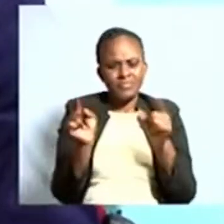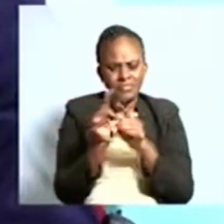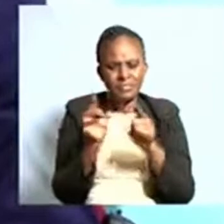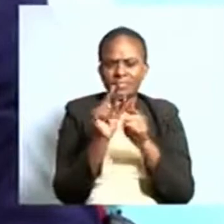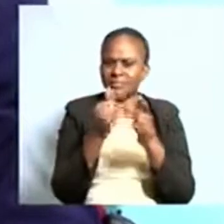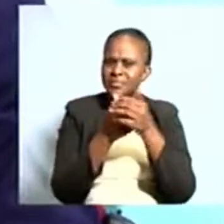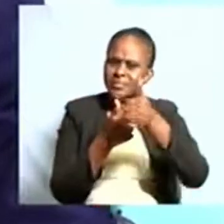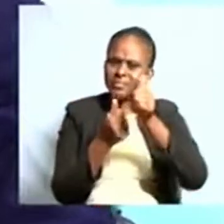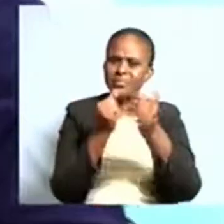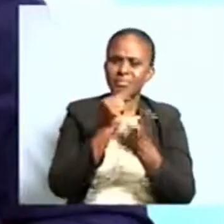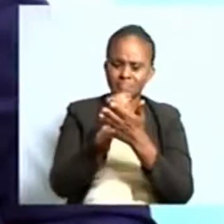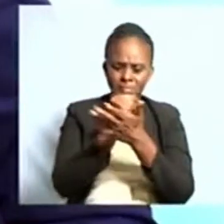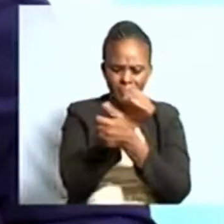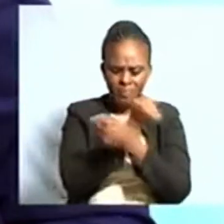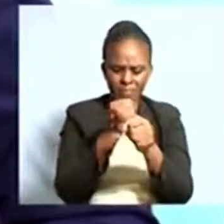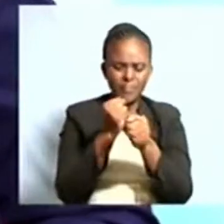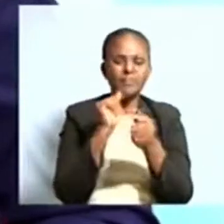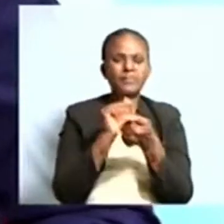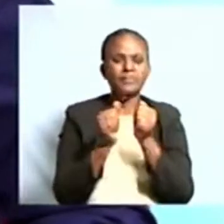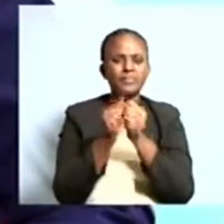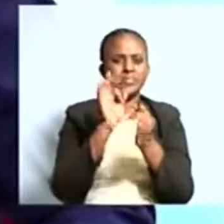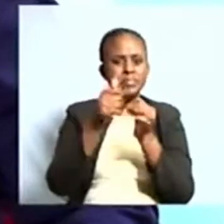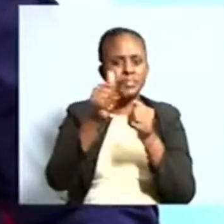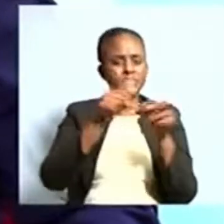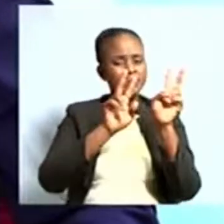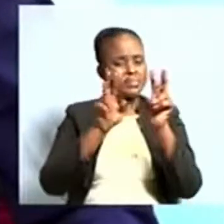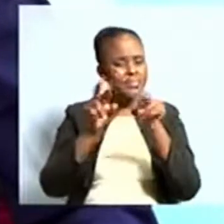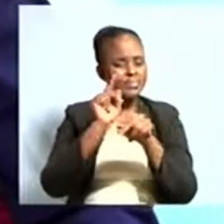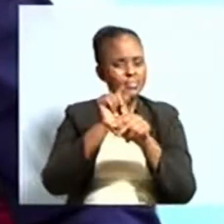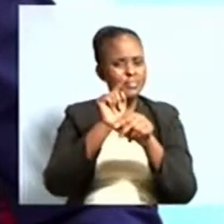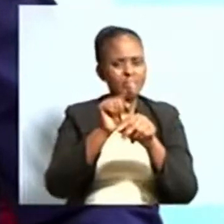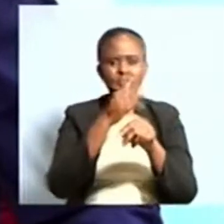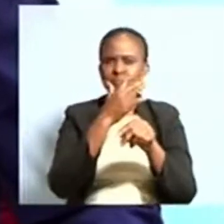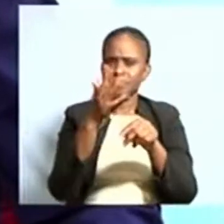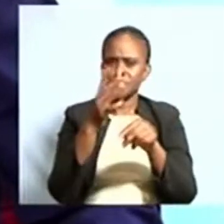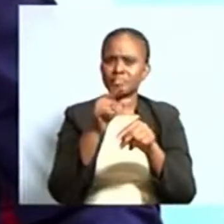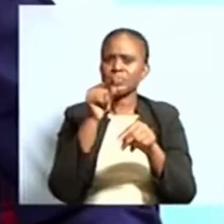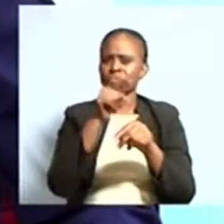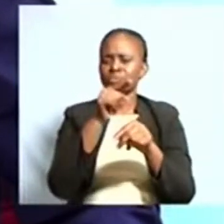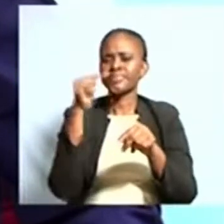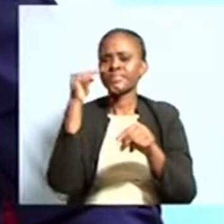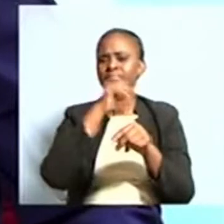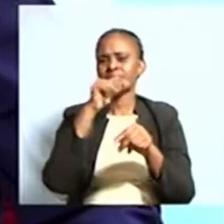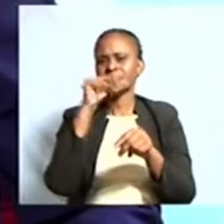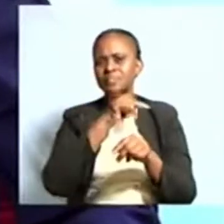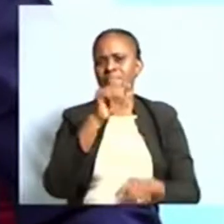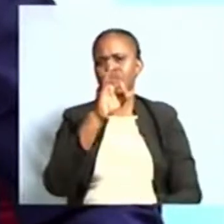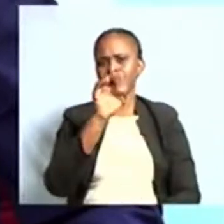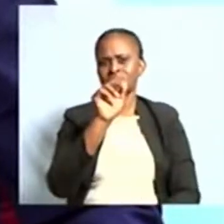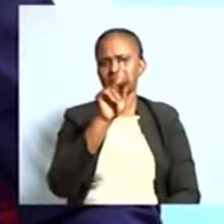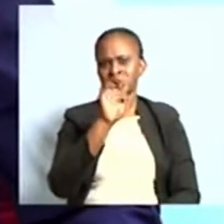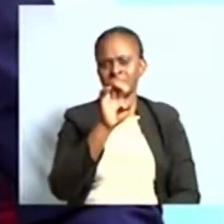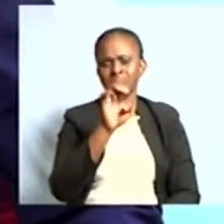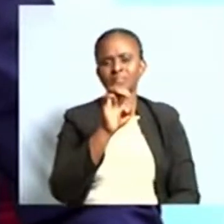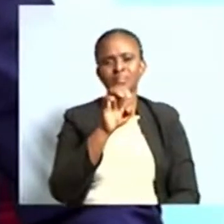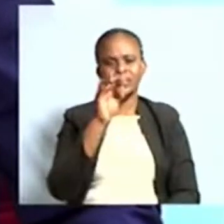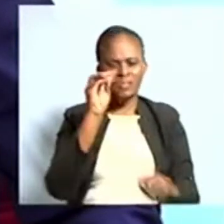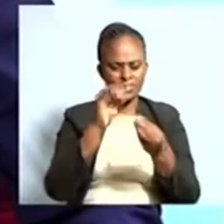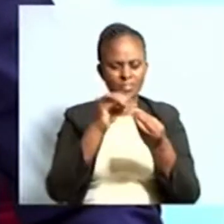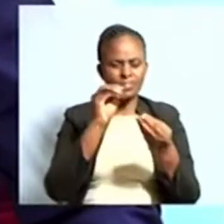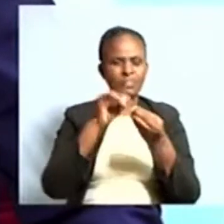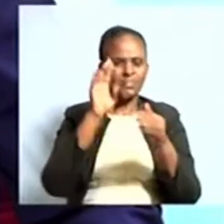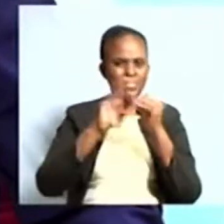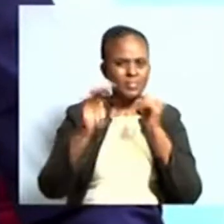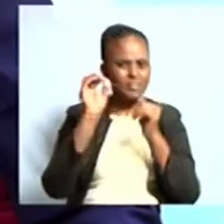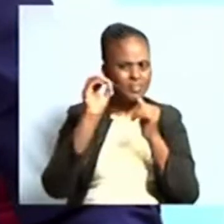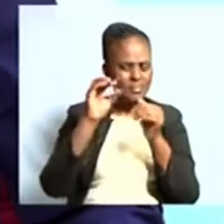you come in as if you observe that this product is actually selling even more than the original